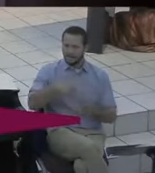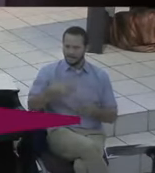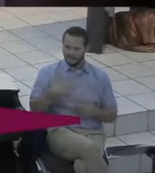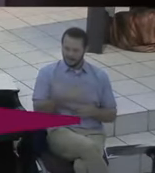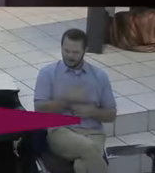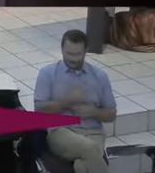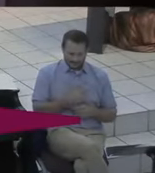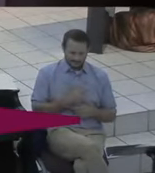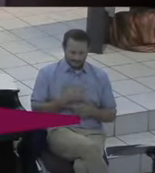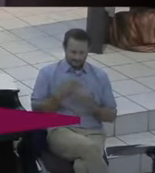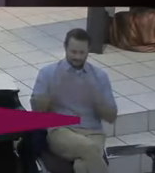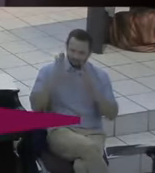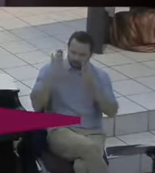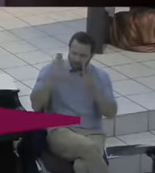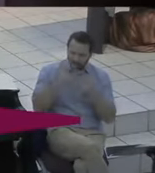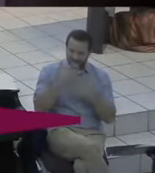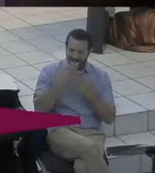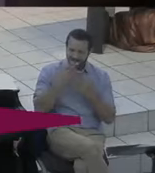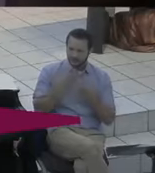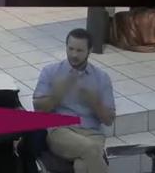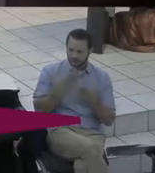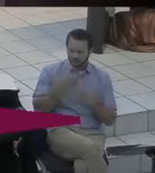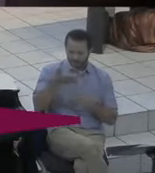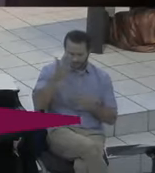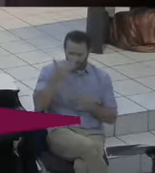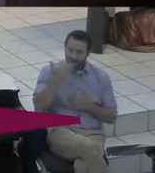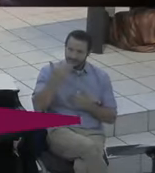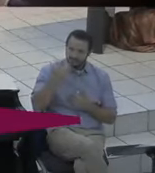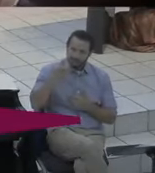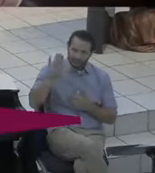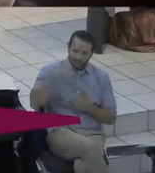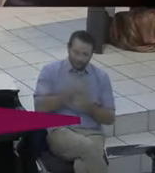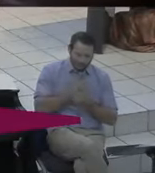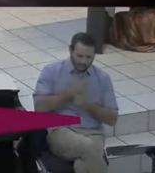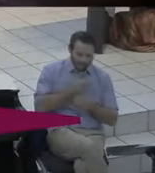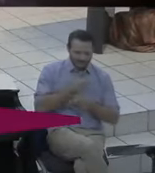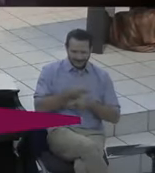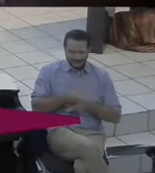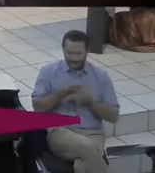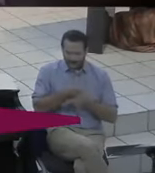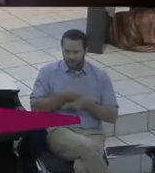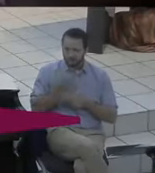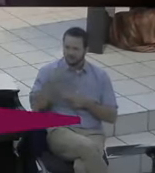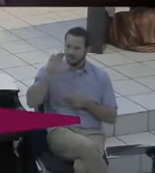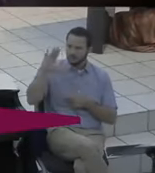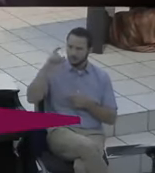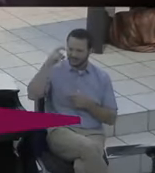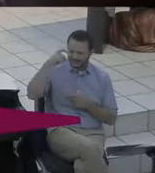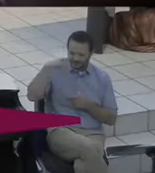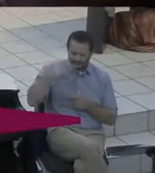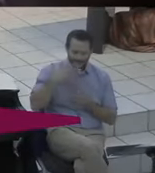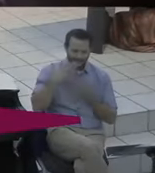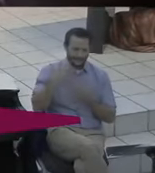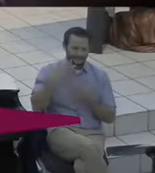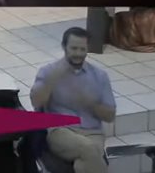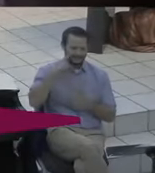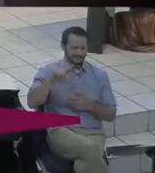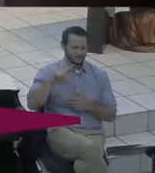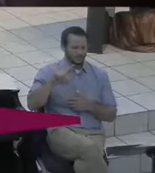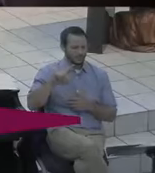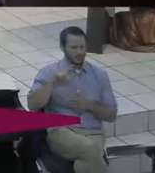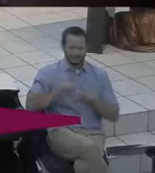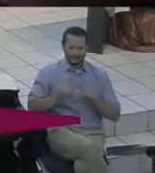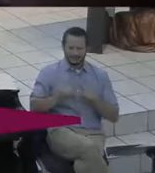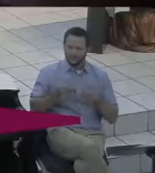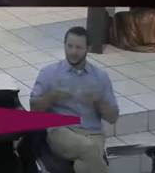Great and gracious God, thank you for your love and care. Thank you for your wisdom. Thank you for the ways